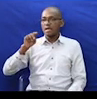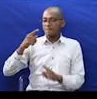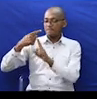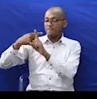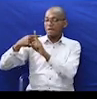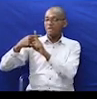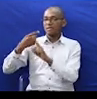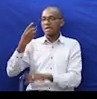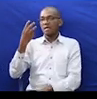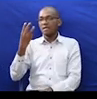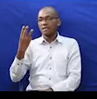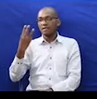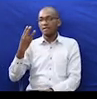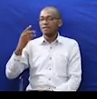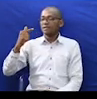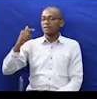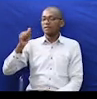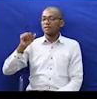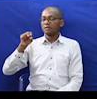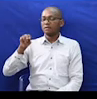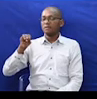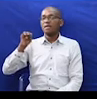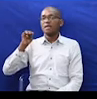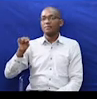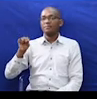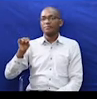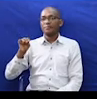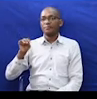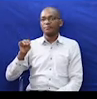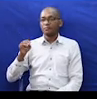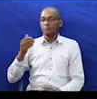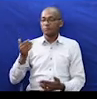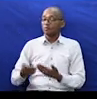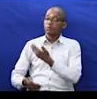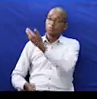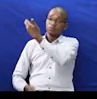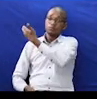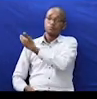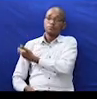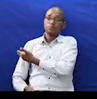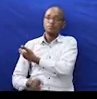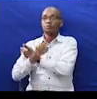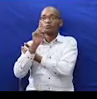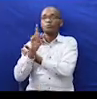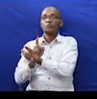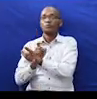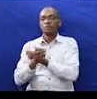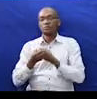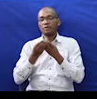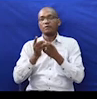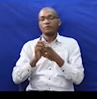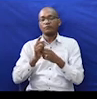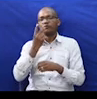tangent M. So this is a question. This is your questions, and I gave you 2 minutes